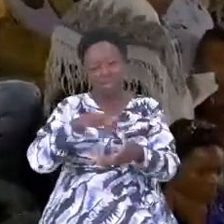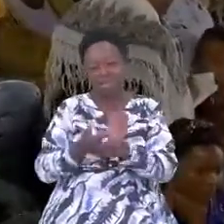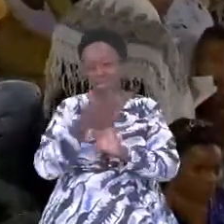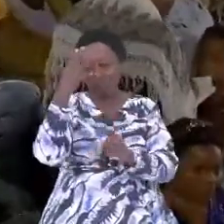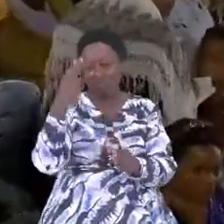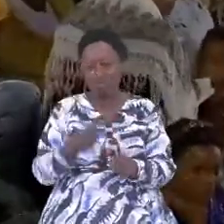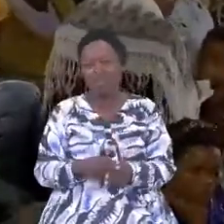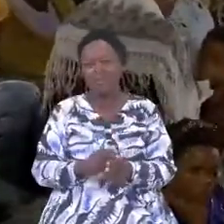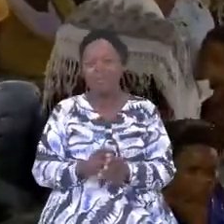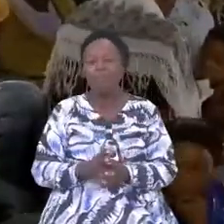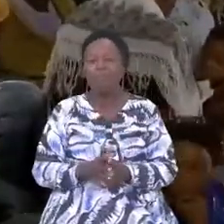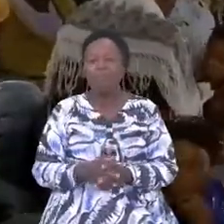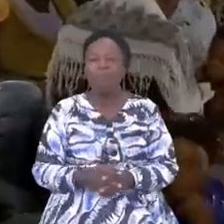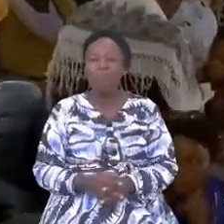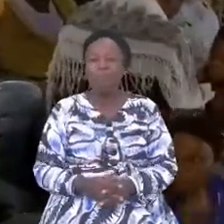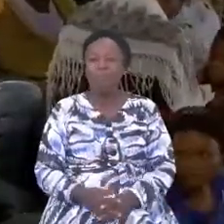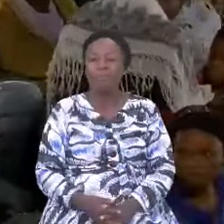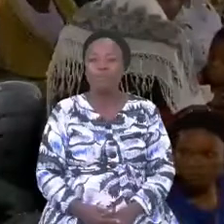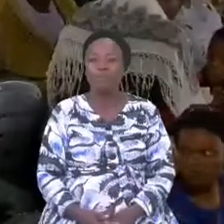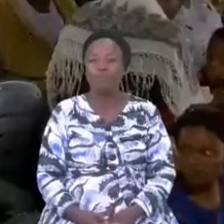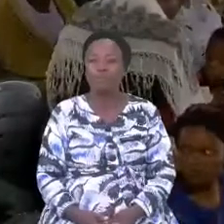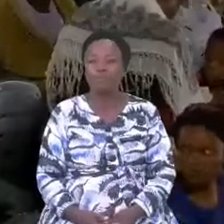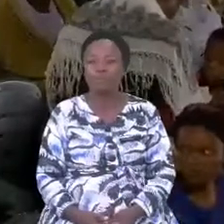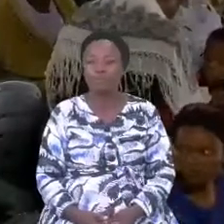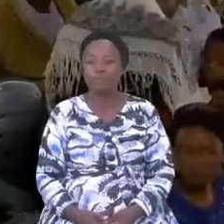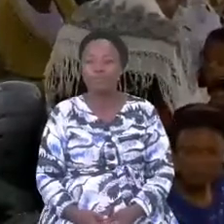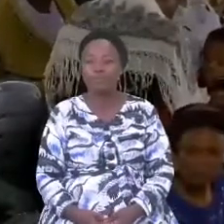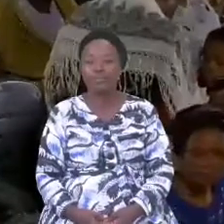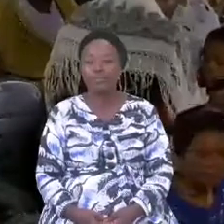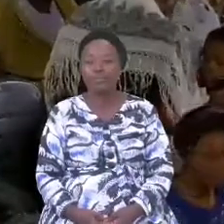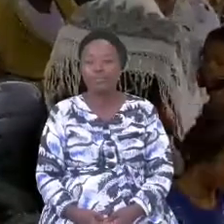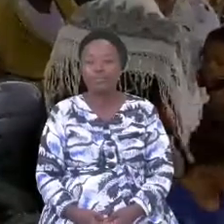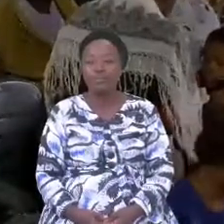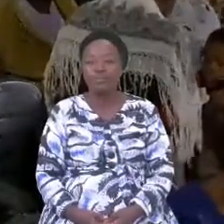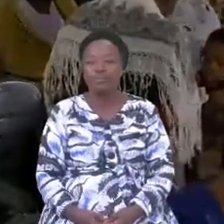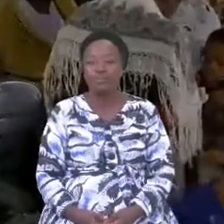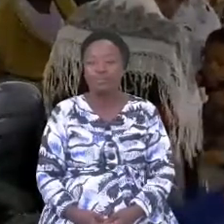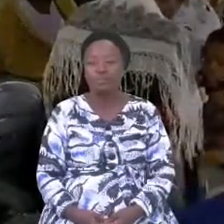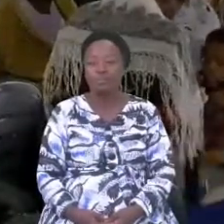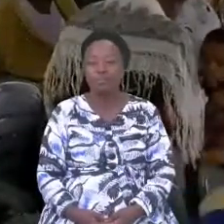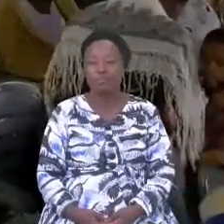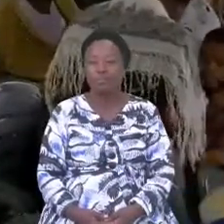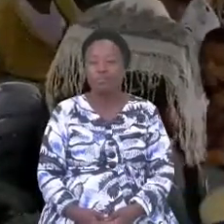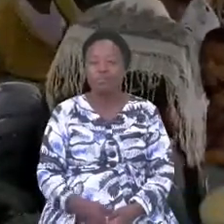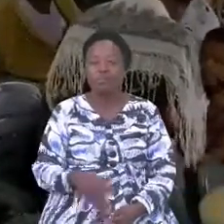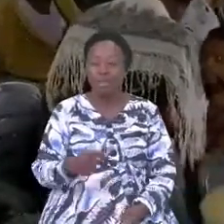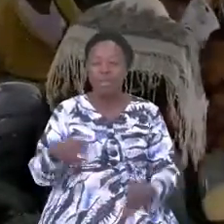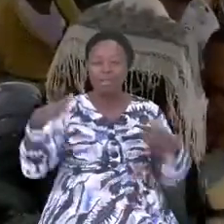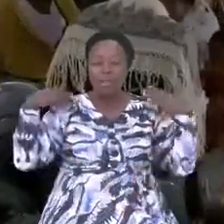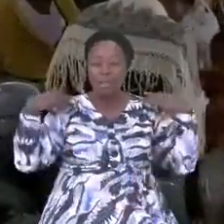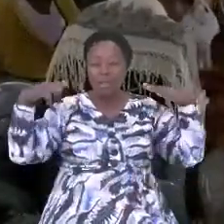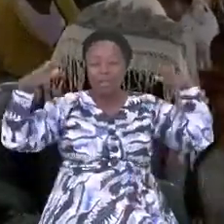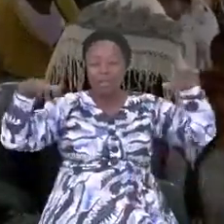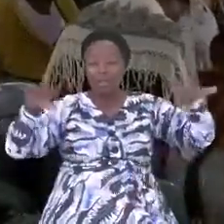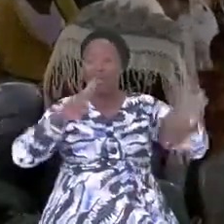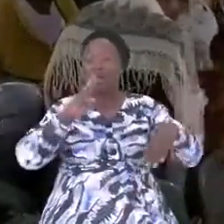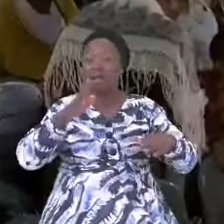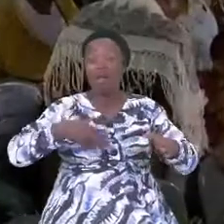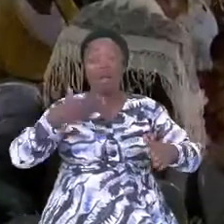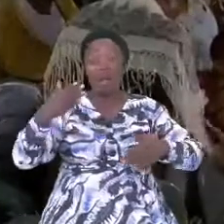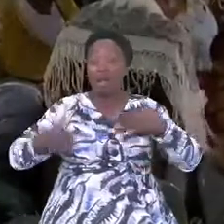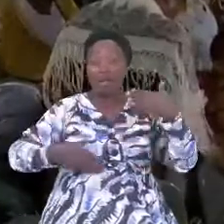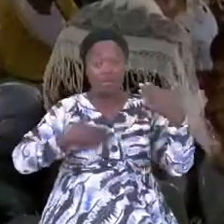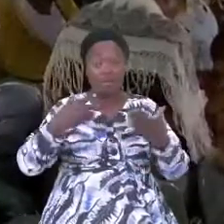decision that you have made tonight. The angels are rejoicing. And you can imagine what